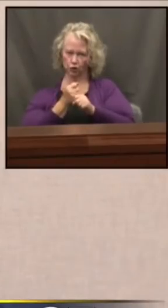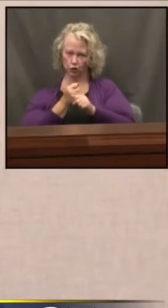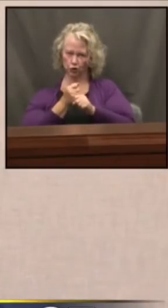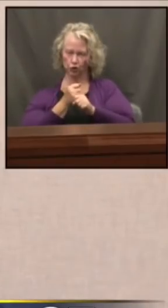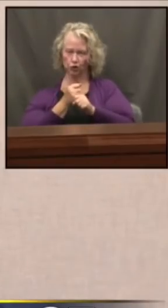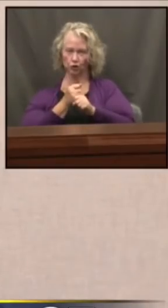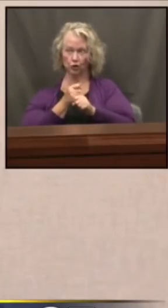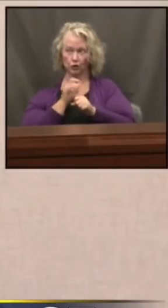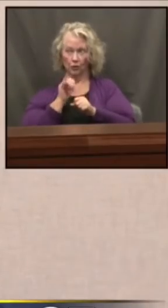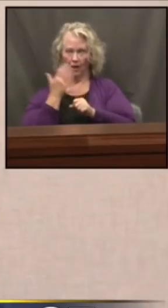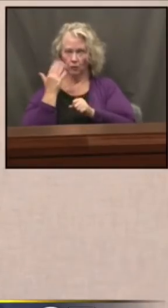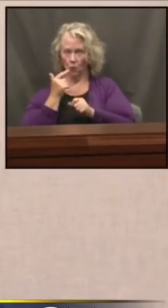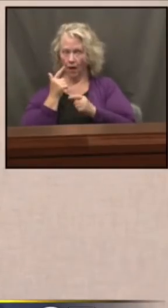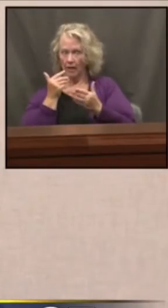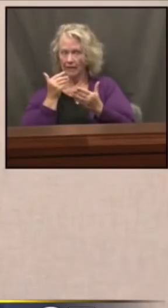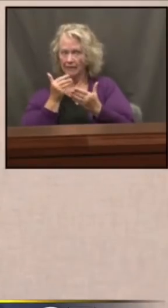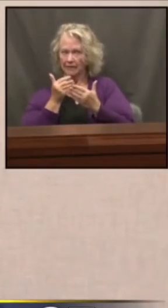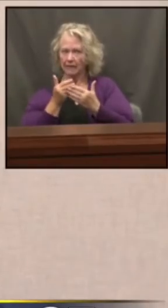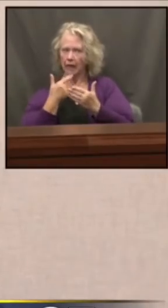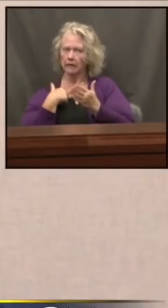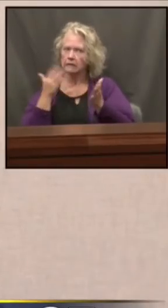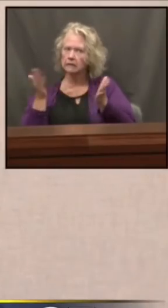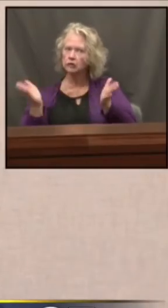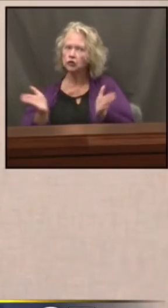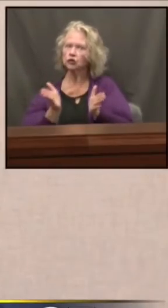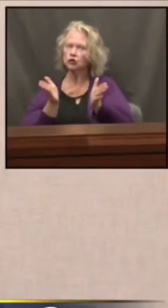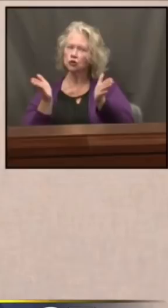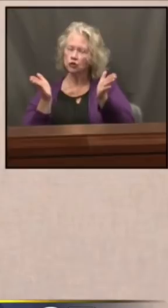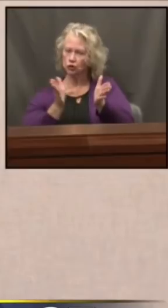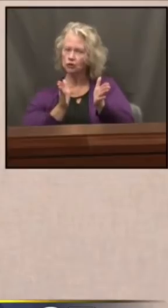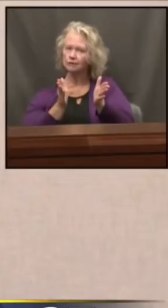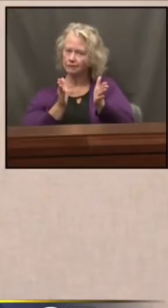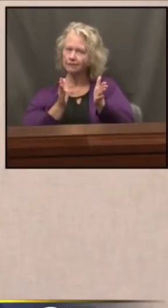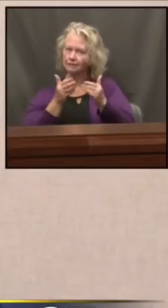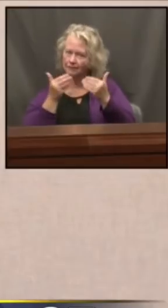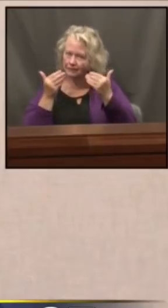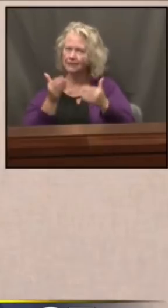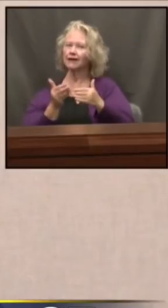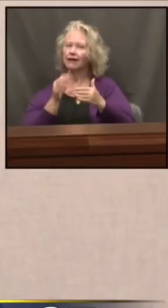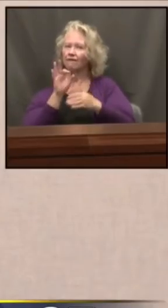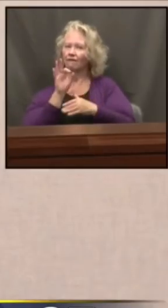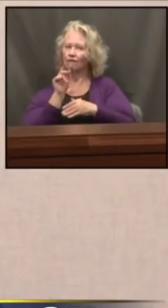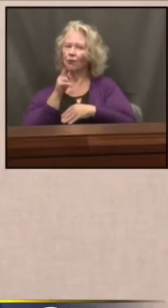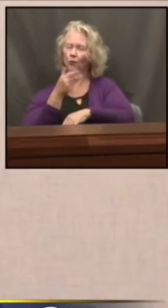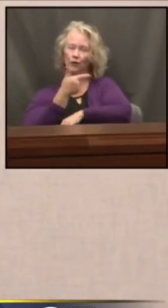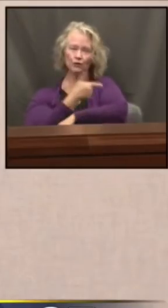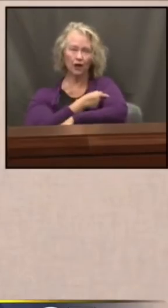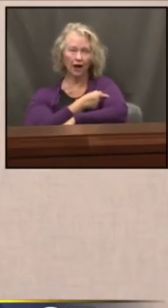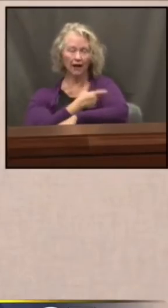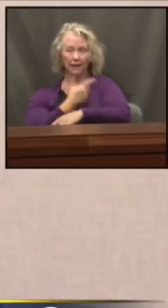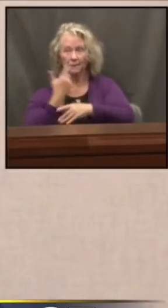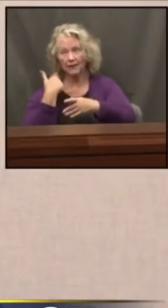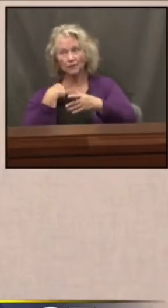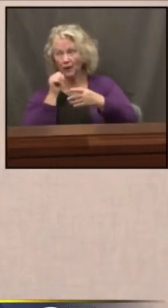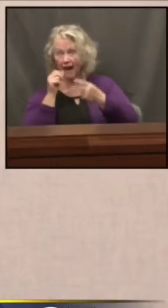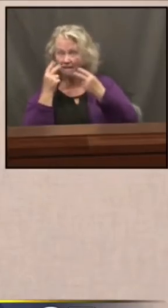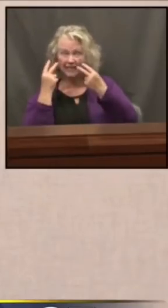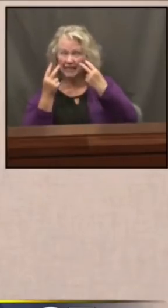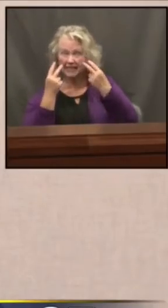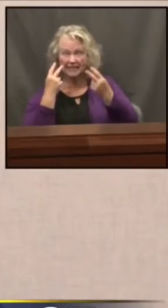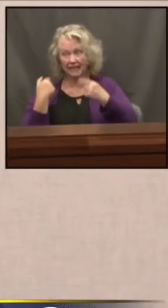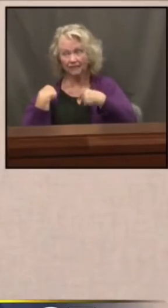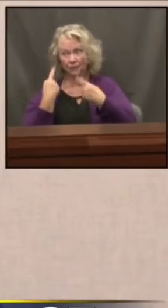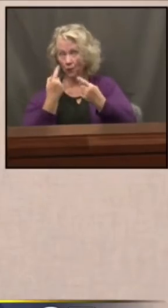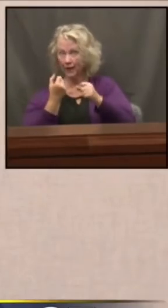headed into flu season, I really want to encourage people to get their flu shots, because we haven't seen a lot of flu in the last